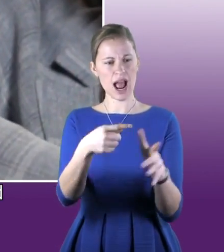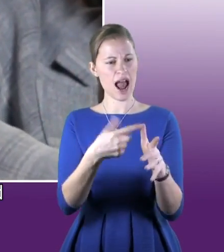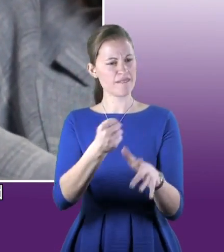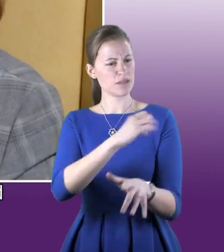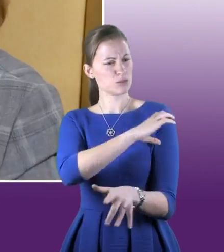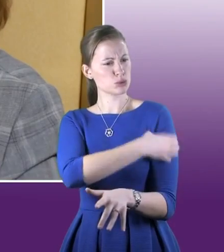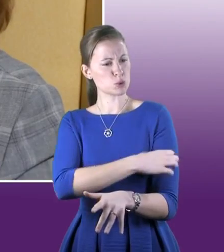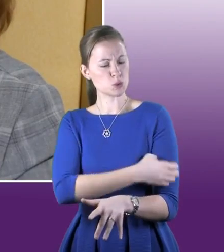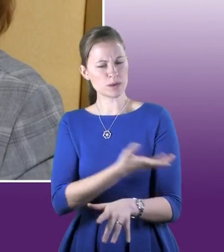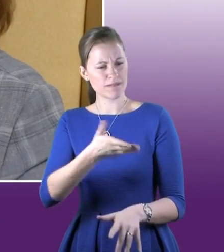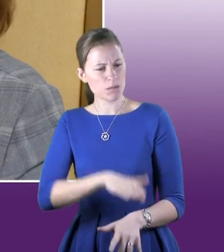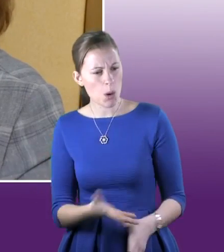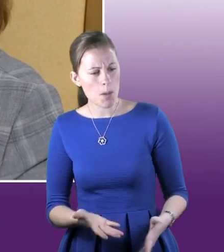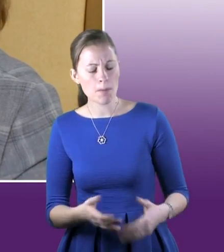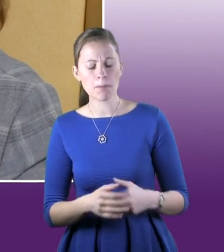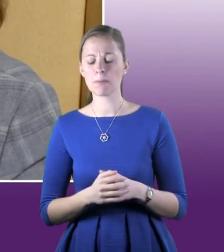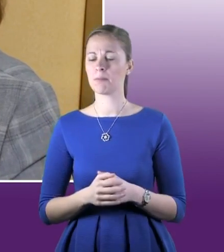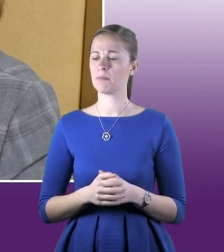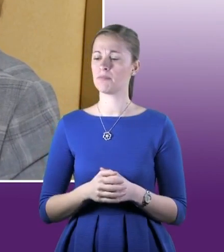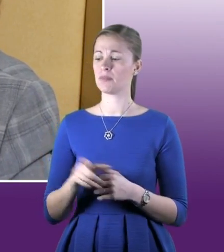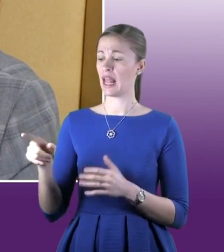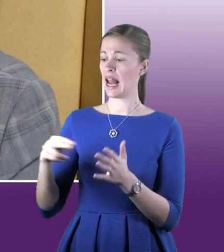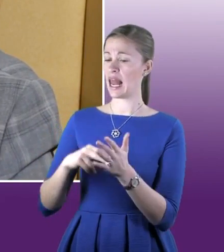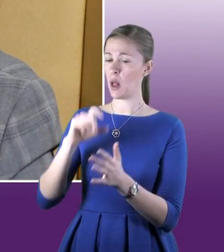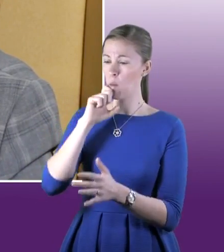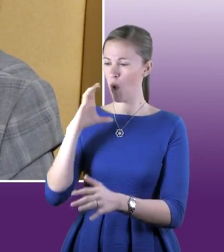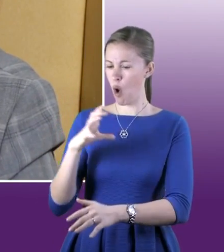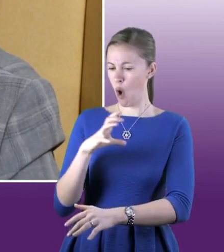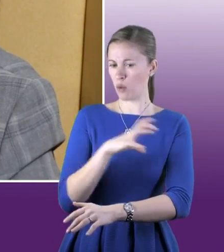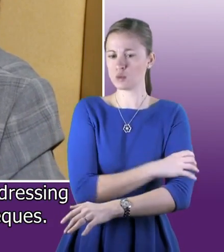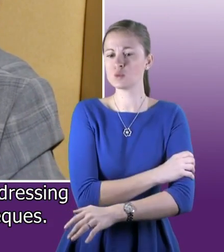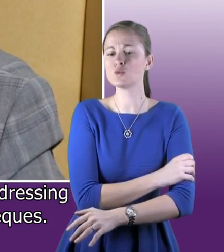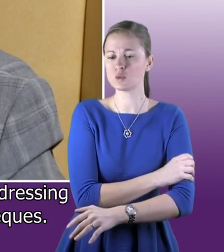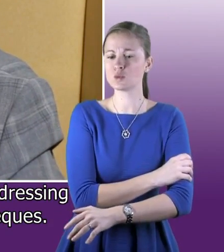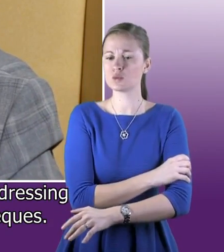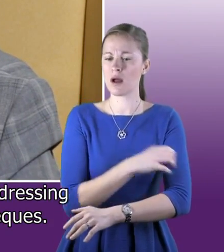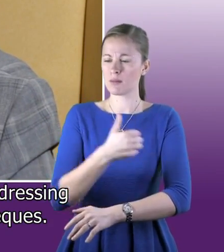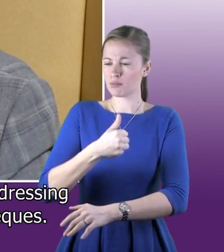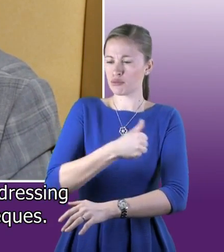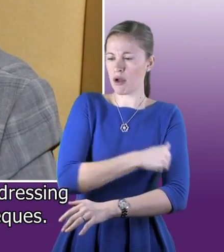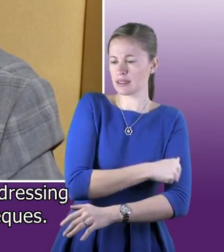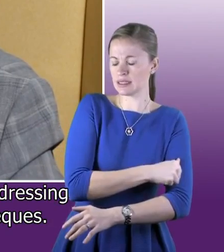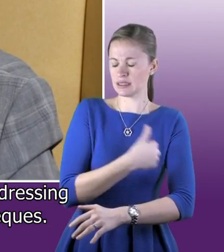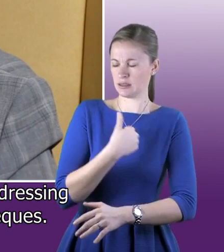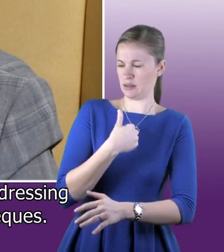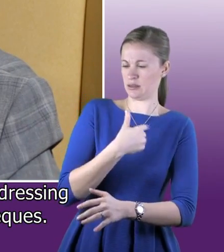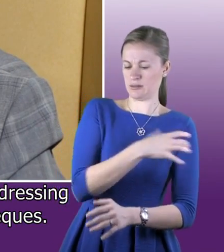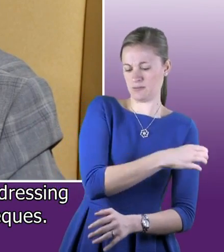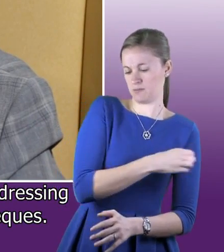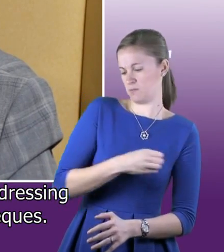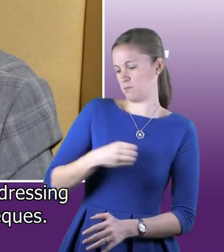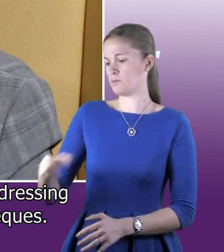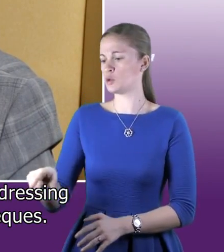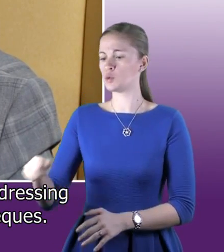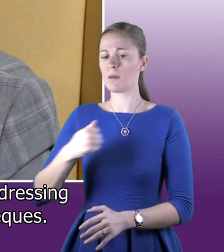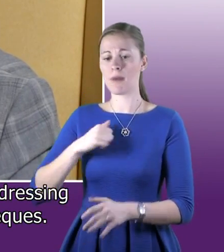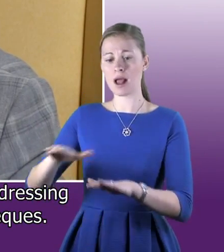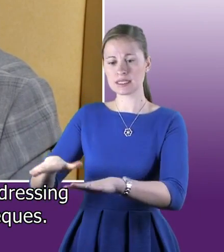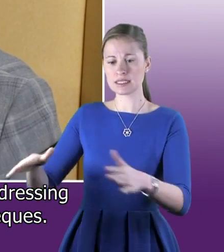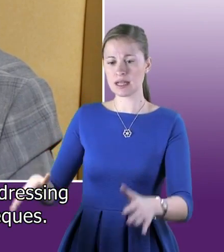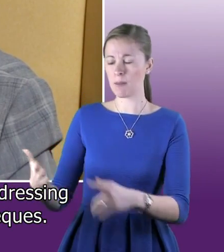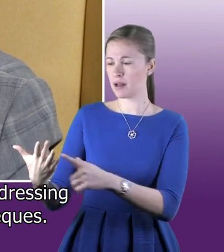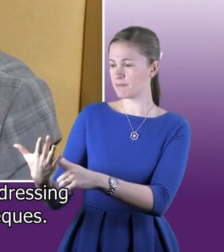arms. He would take my arm and hold it really tight. He'd press his thumbs in, lead me over to my dressing